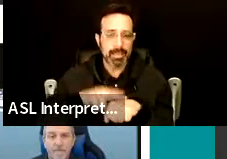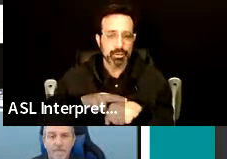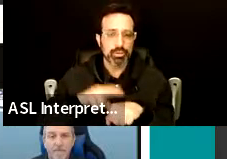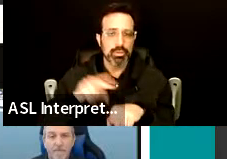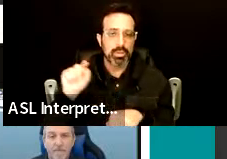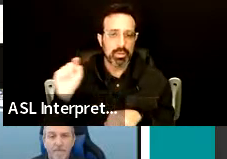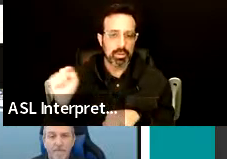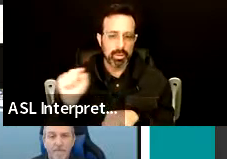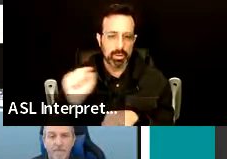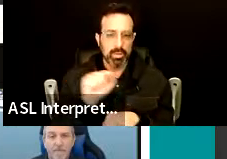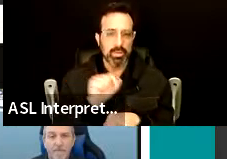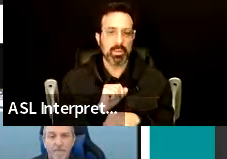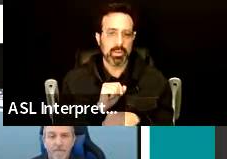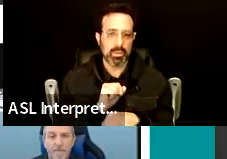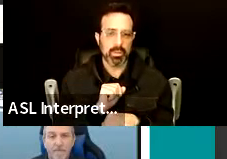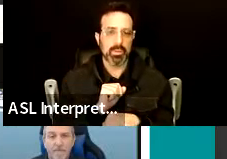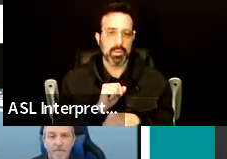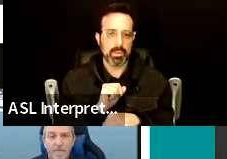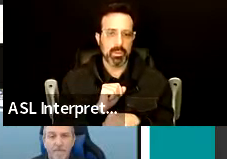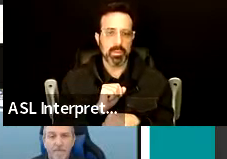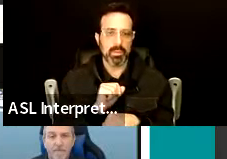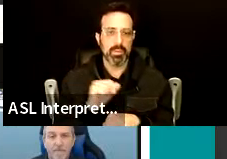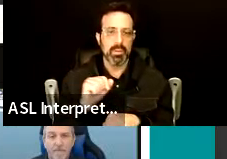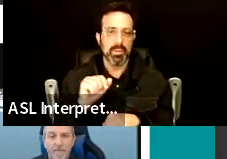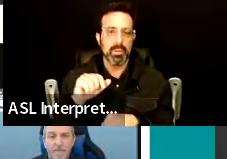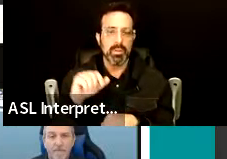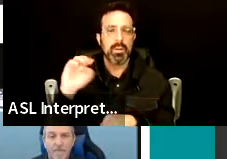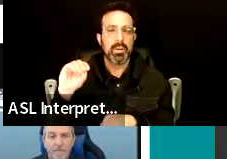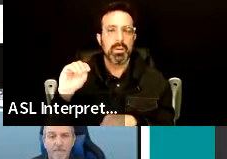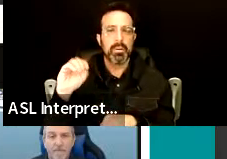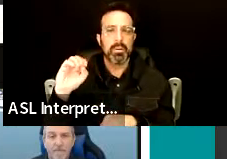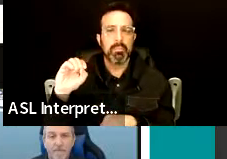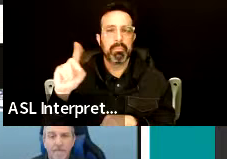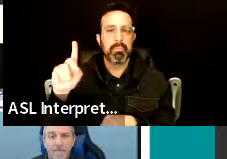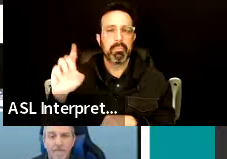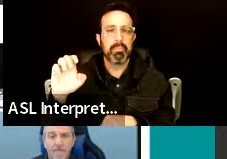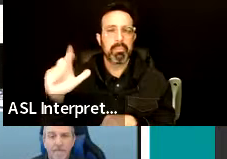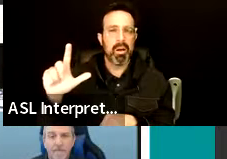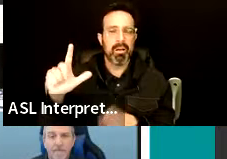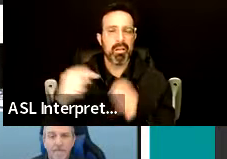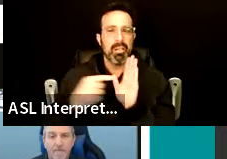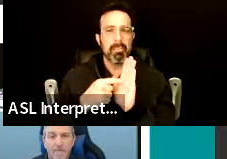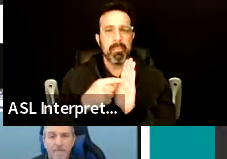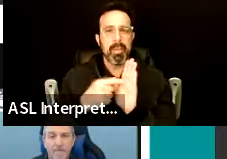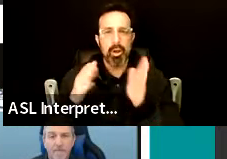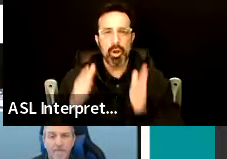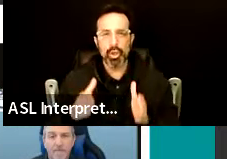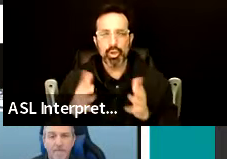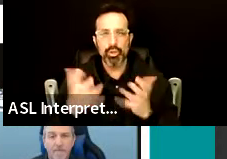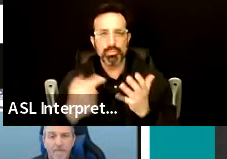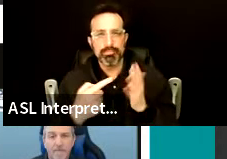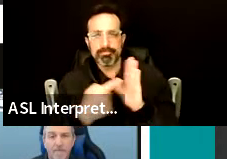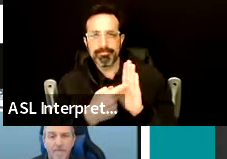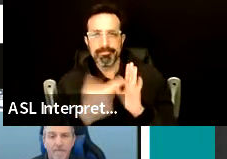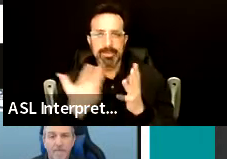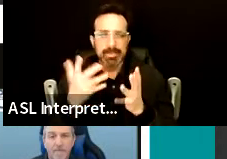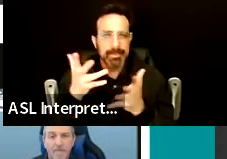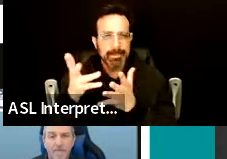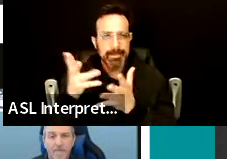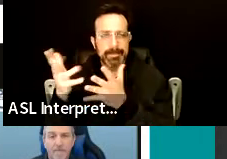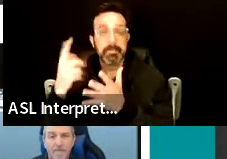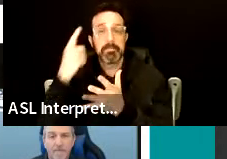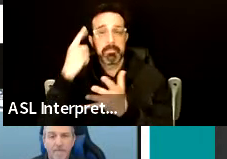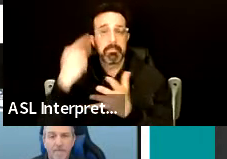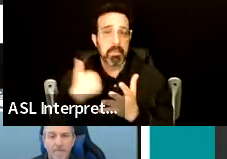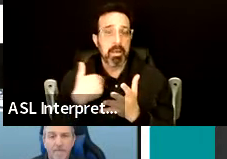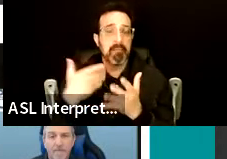looking at a number of different things. So we are working with them. We think we have a path to resolution